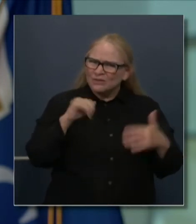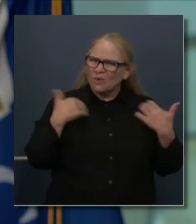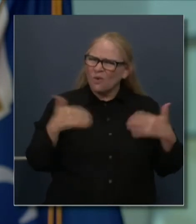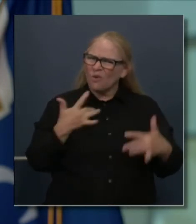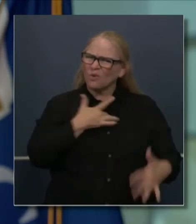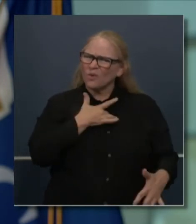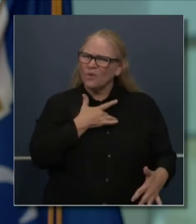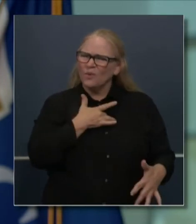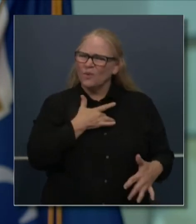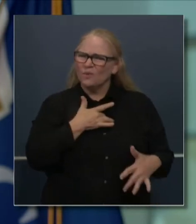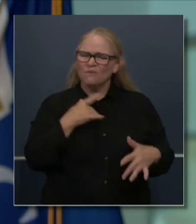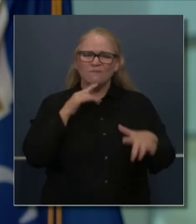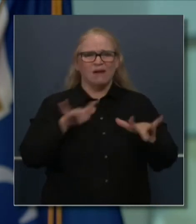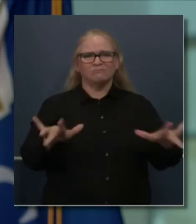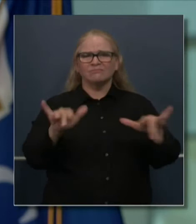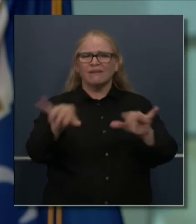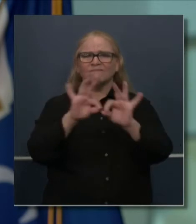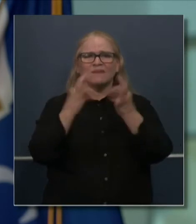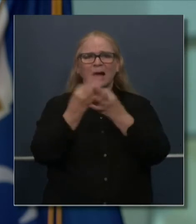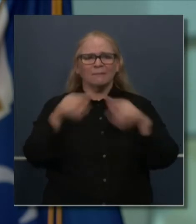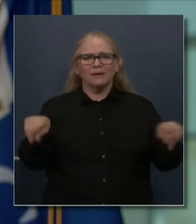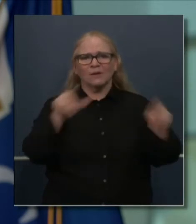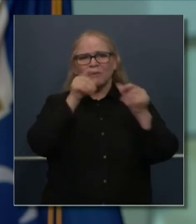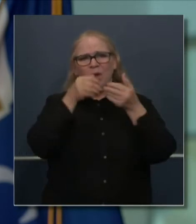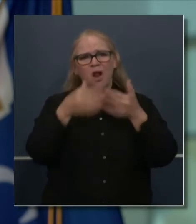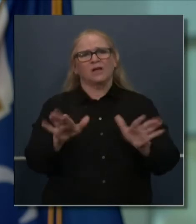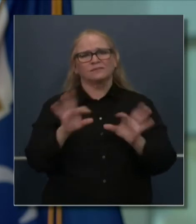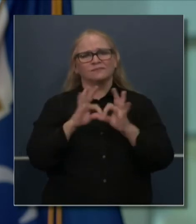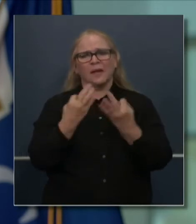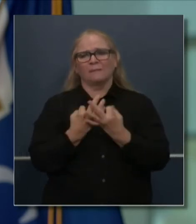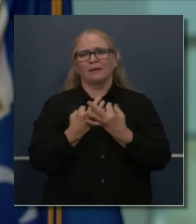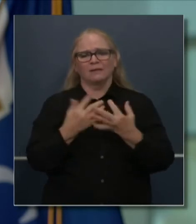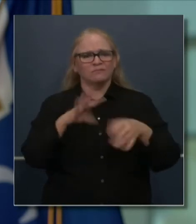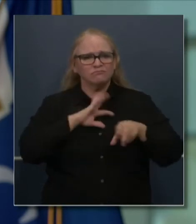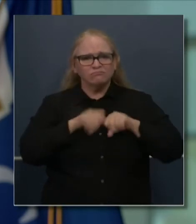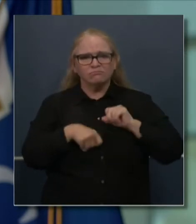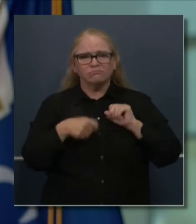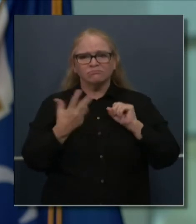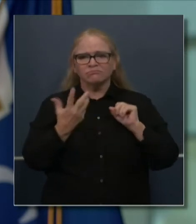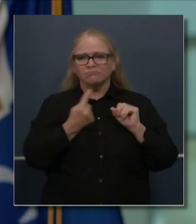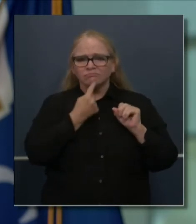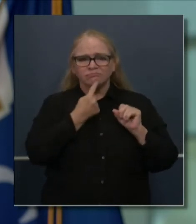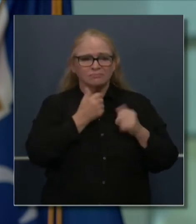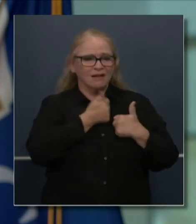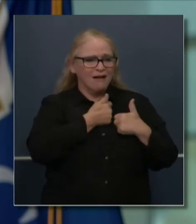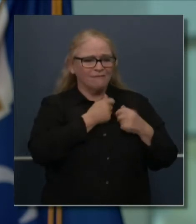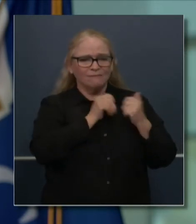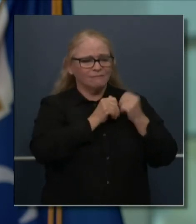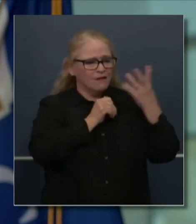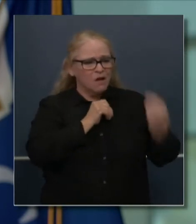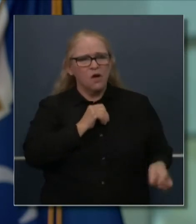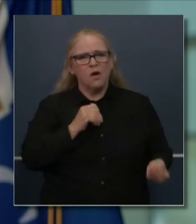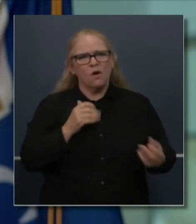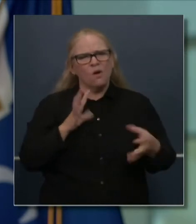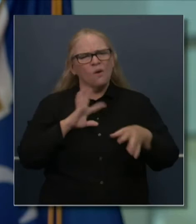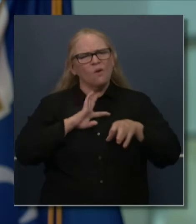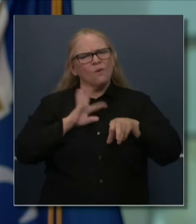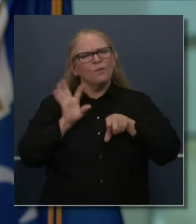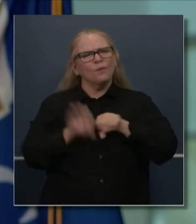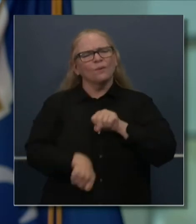family that has been torn apart because of tragic loss of a loved one. And I also want to extend just my